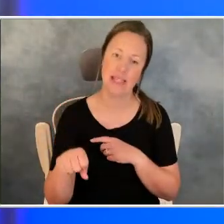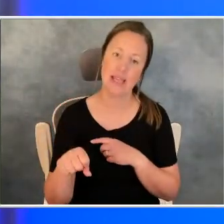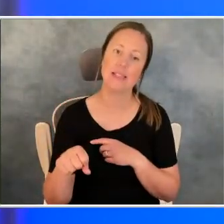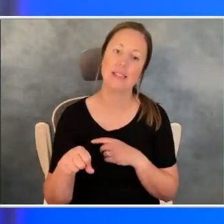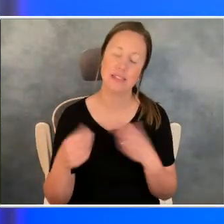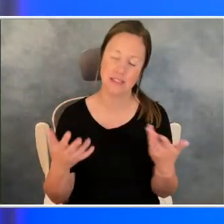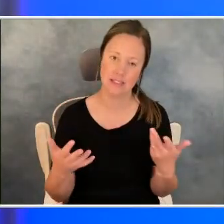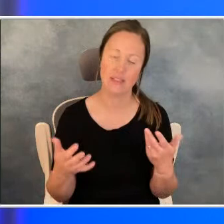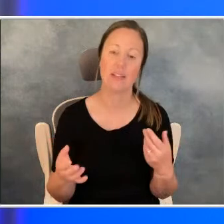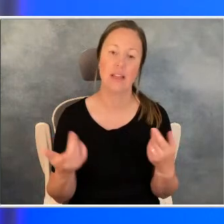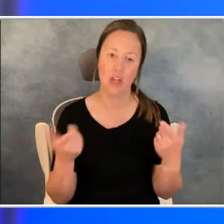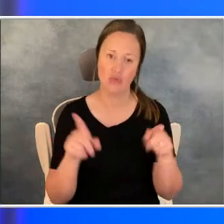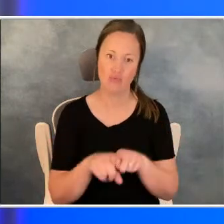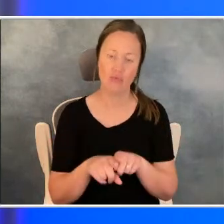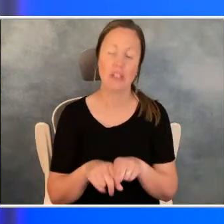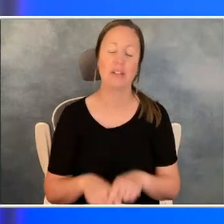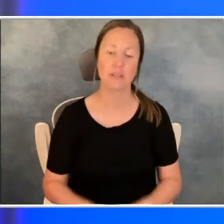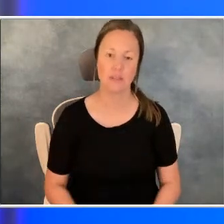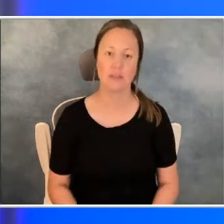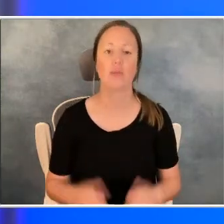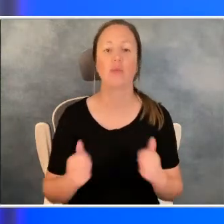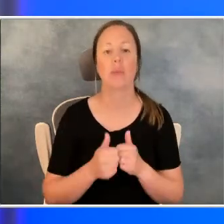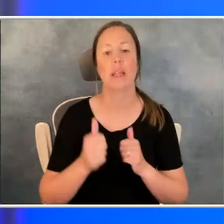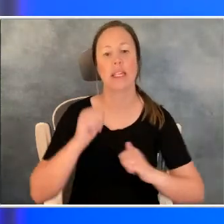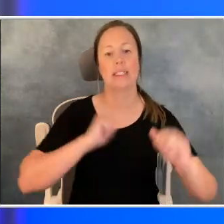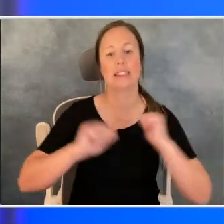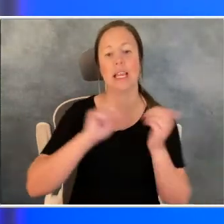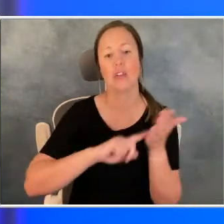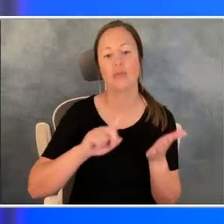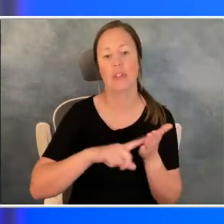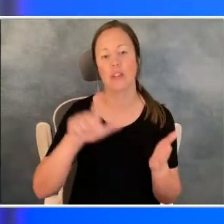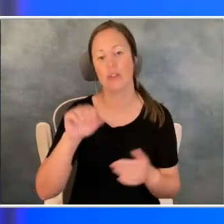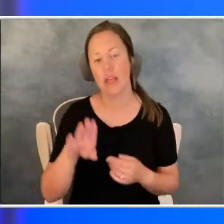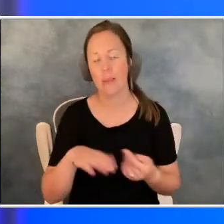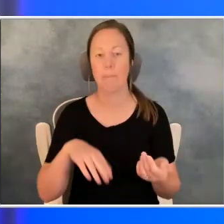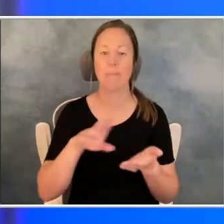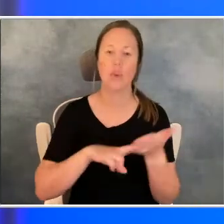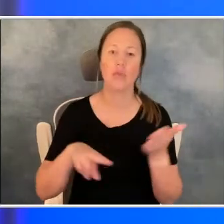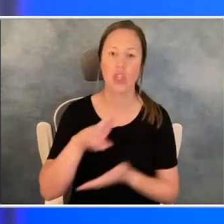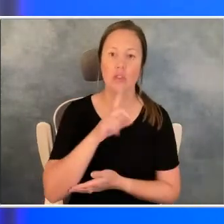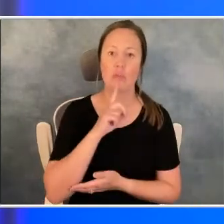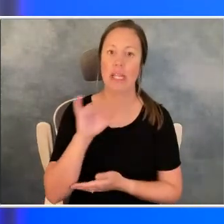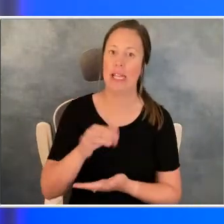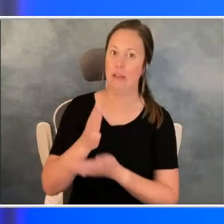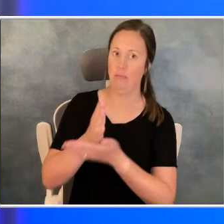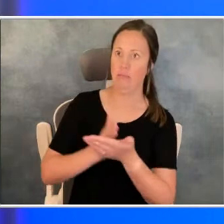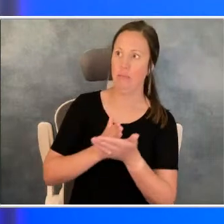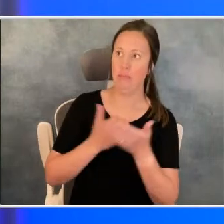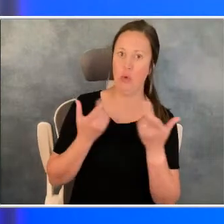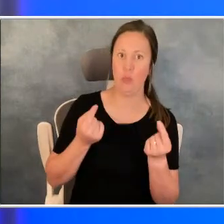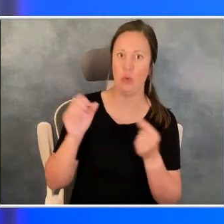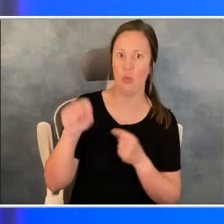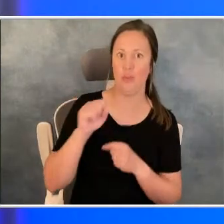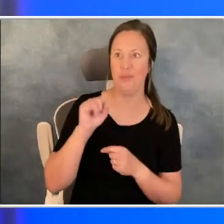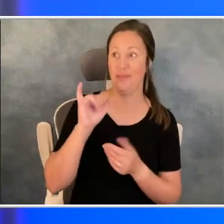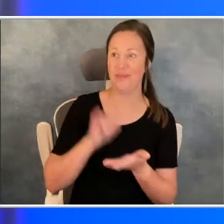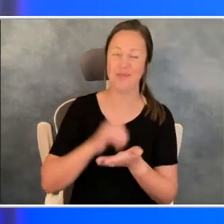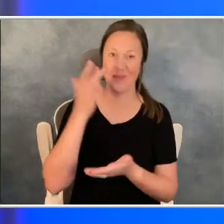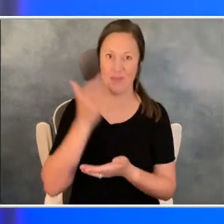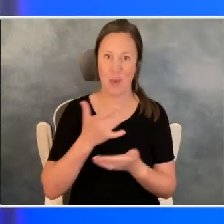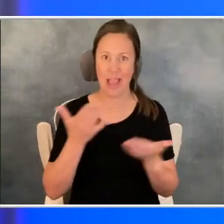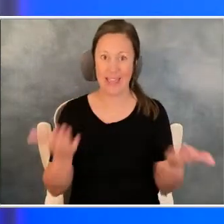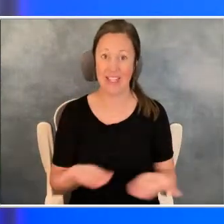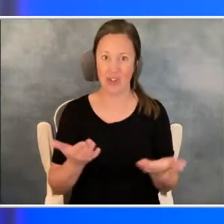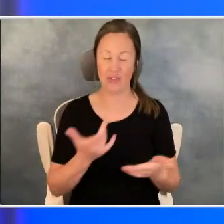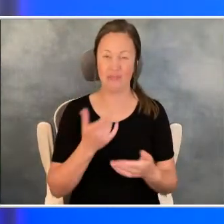In science research labs and universities, that's part of what we do. That's why we're here, right, as academic